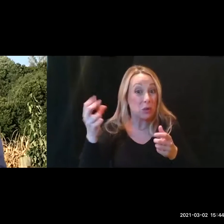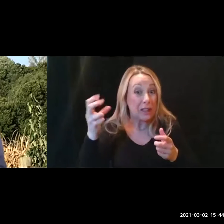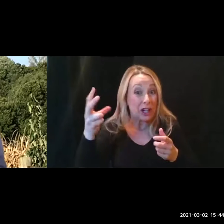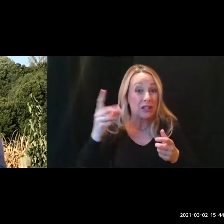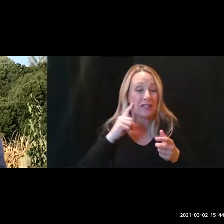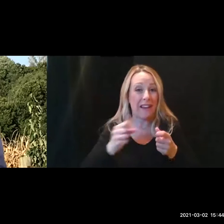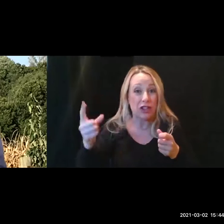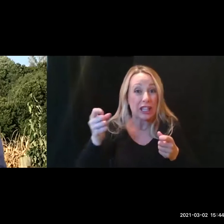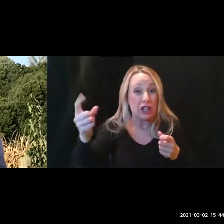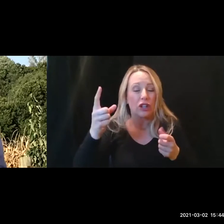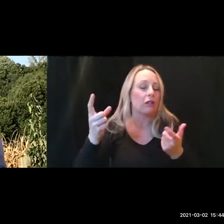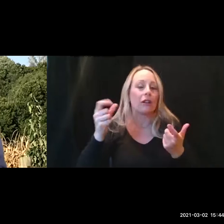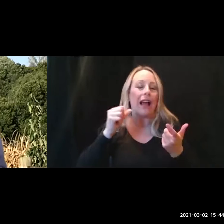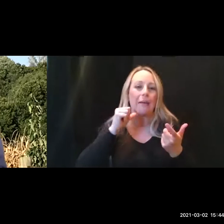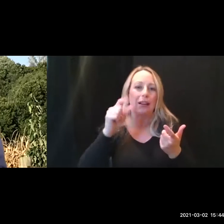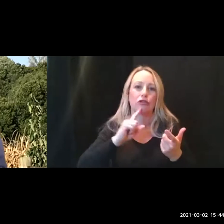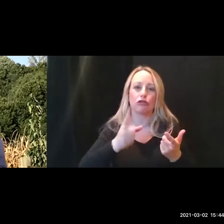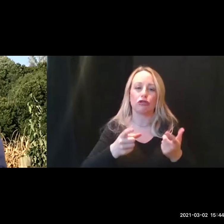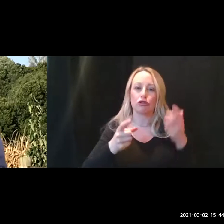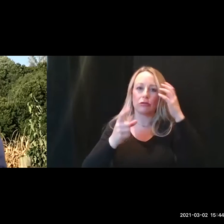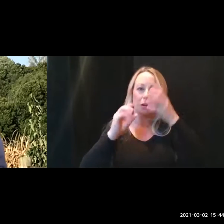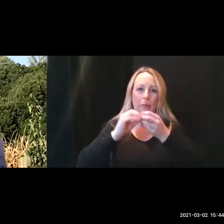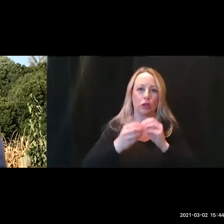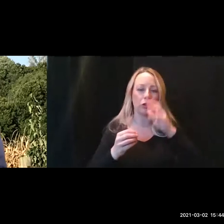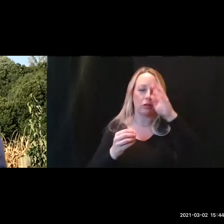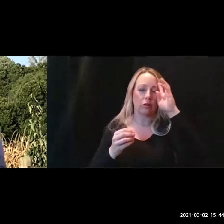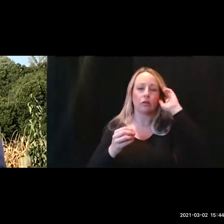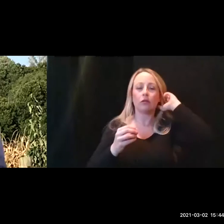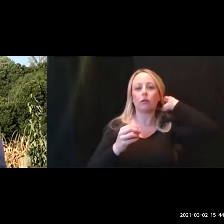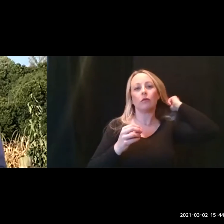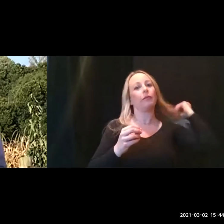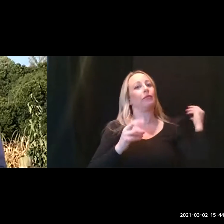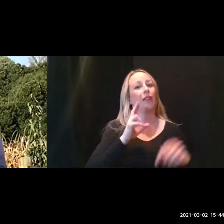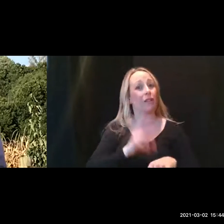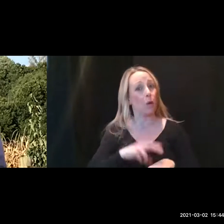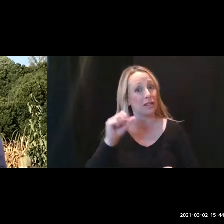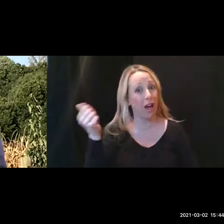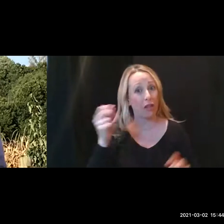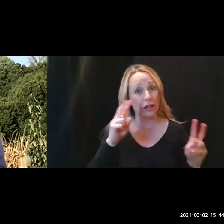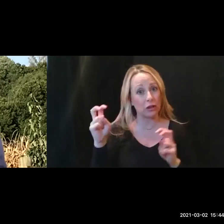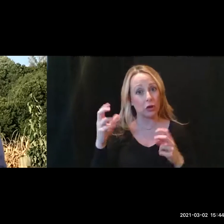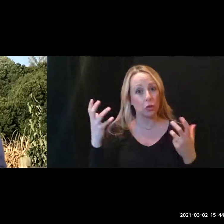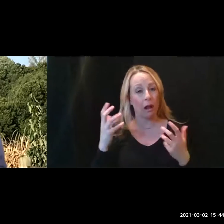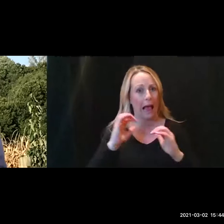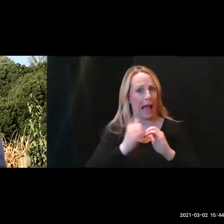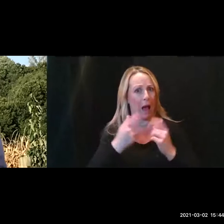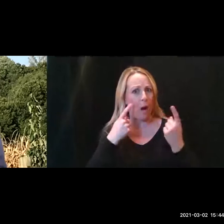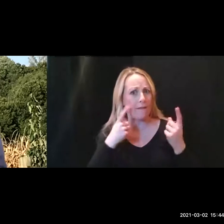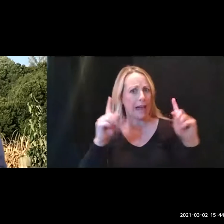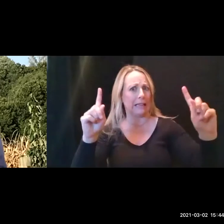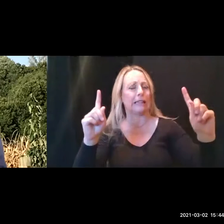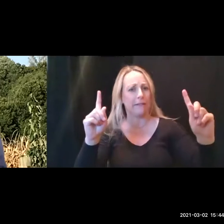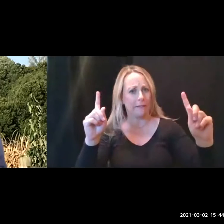I really don't know. And of course, the other issue will be how effective